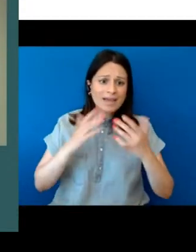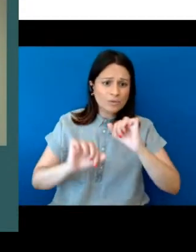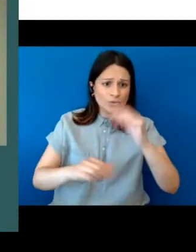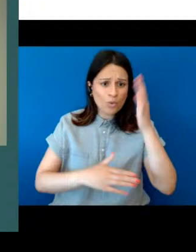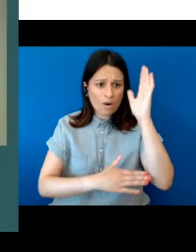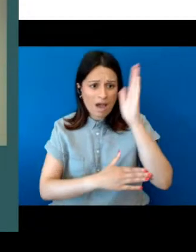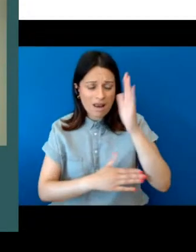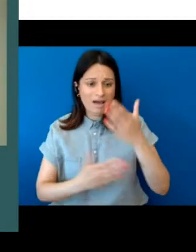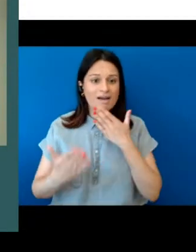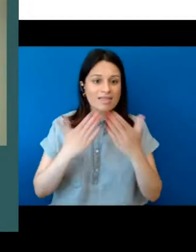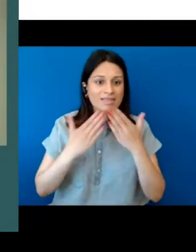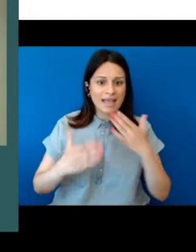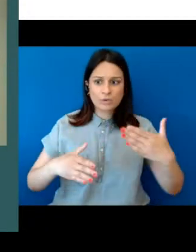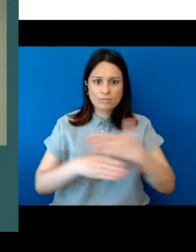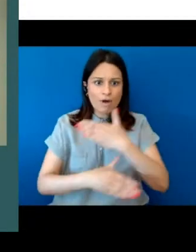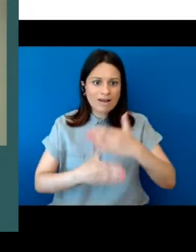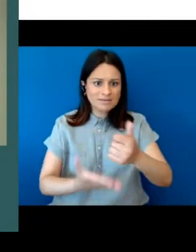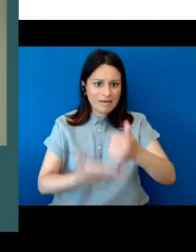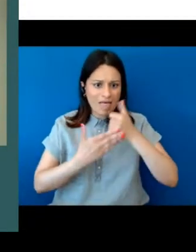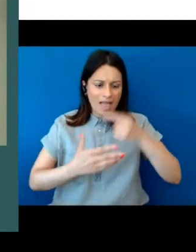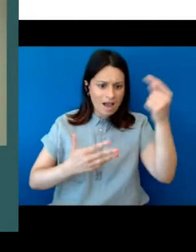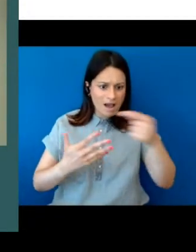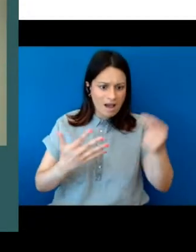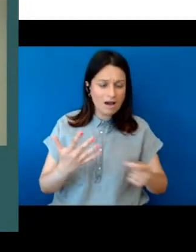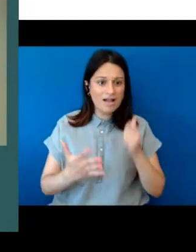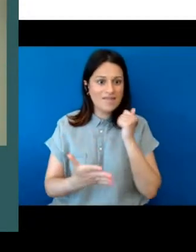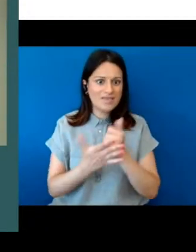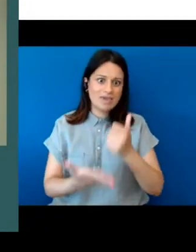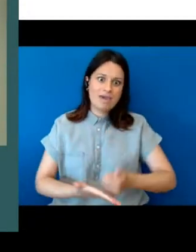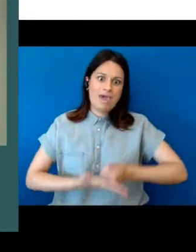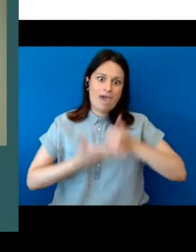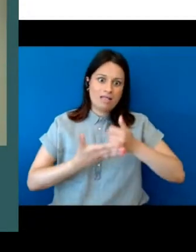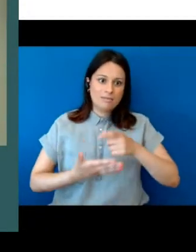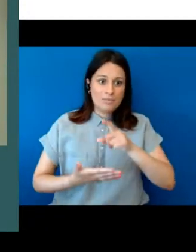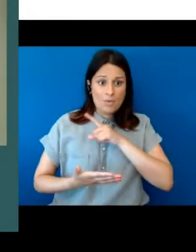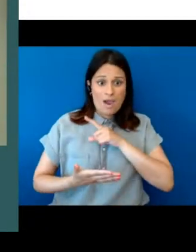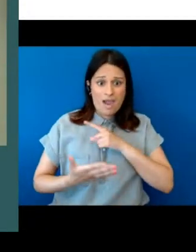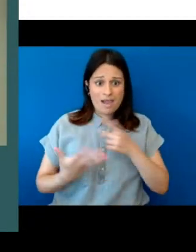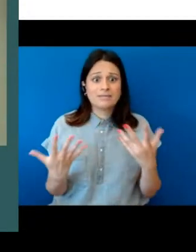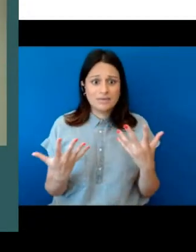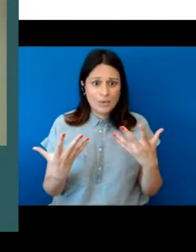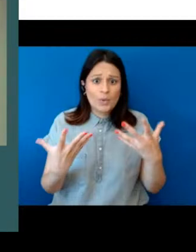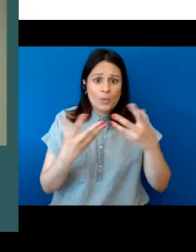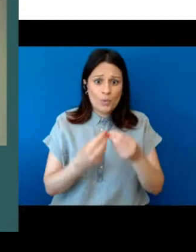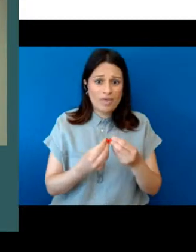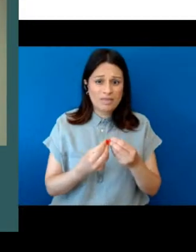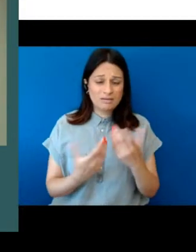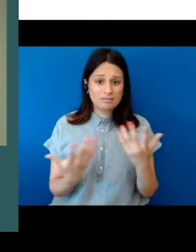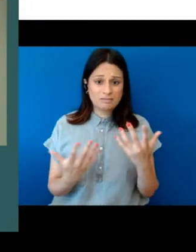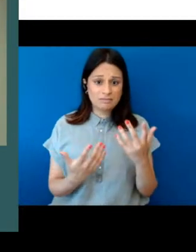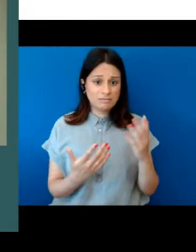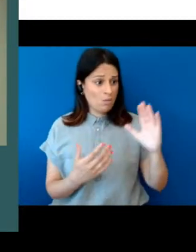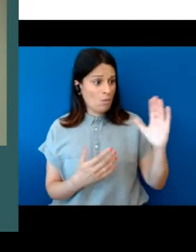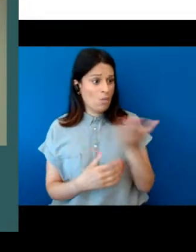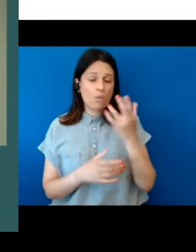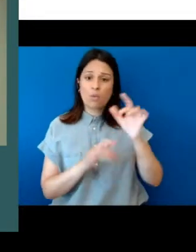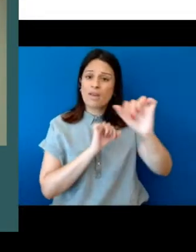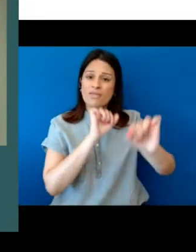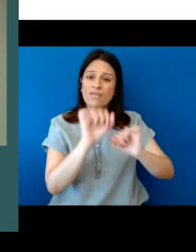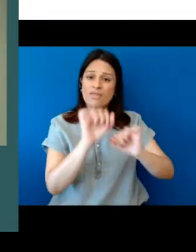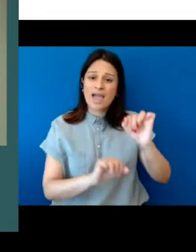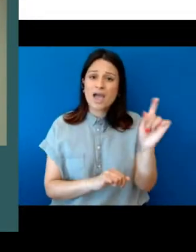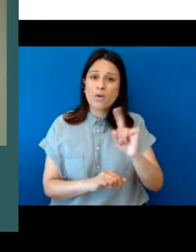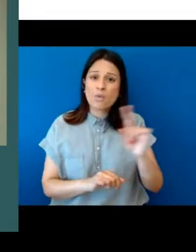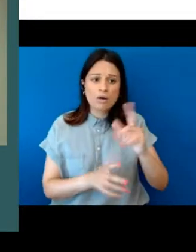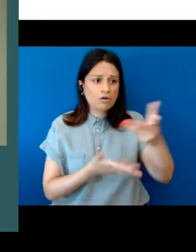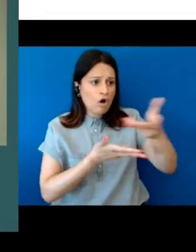practical help. I think it's going to be a great help with all their kind of consultations. So